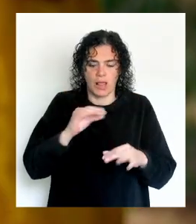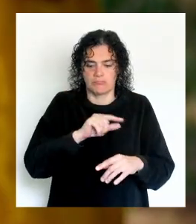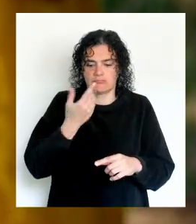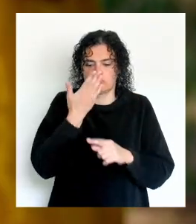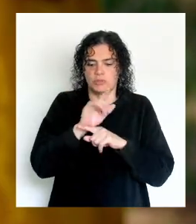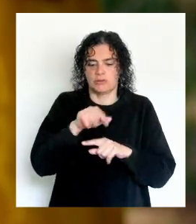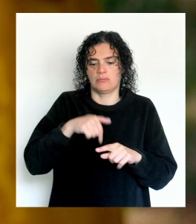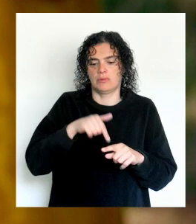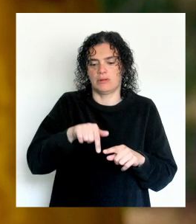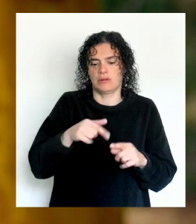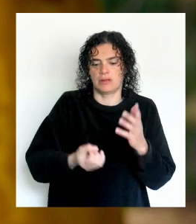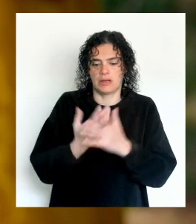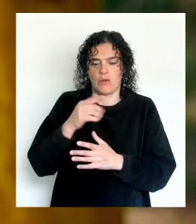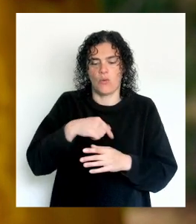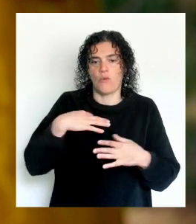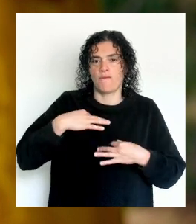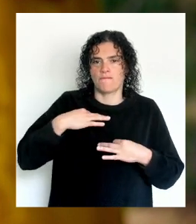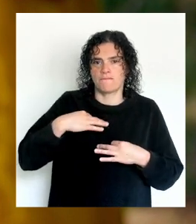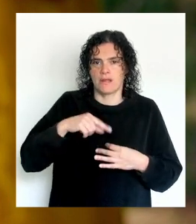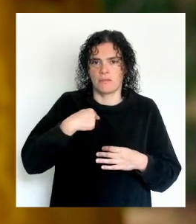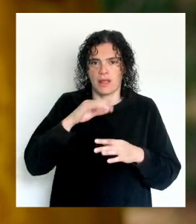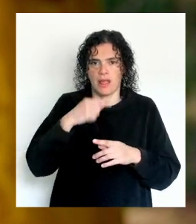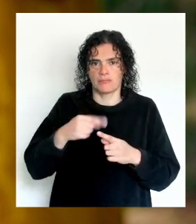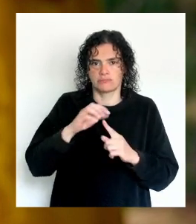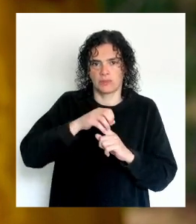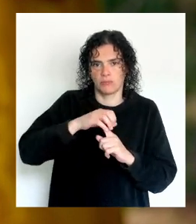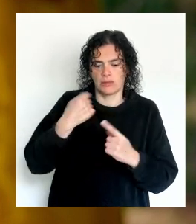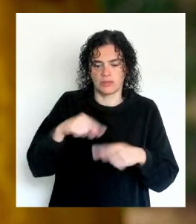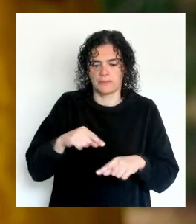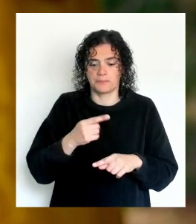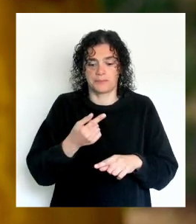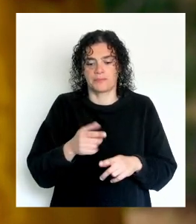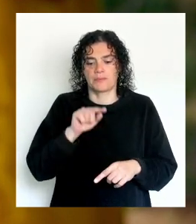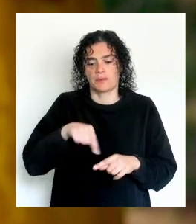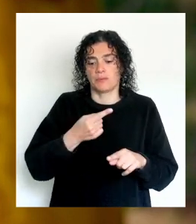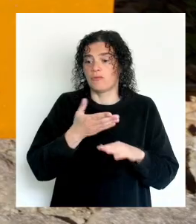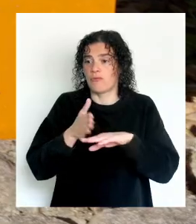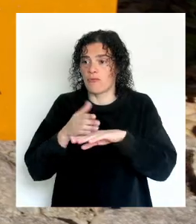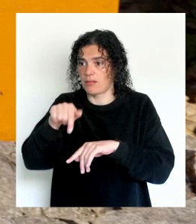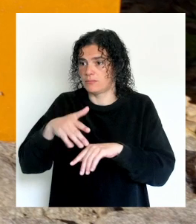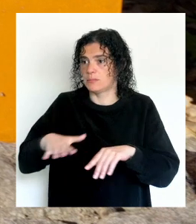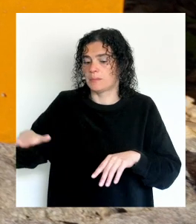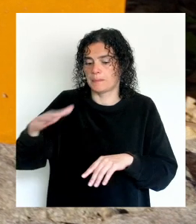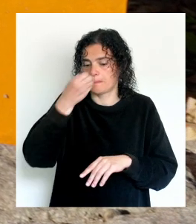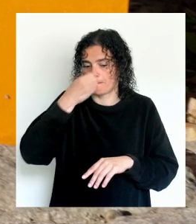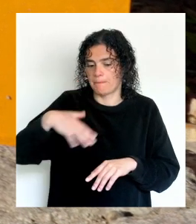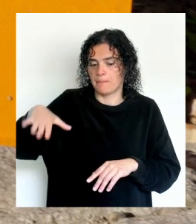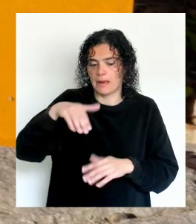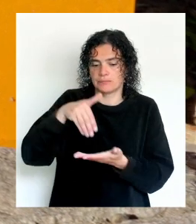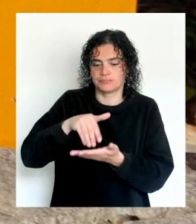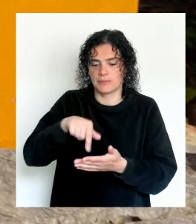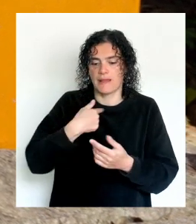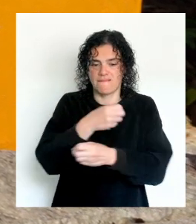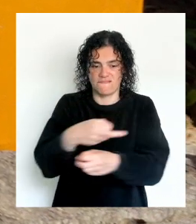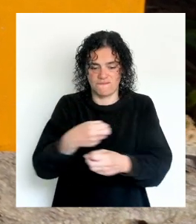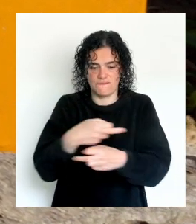under the sea, but yes, Vanessa Brago's created a fabric take on what lion's mane mushrooms look like. Throughout the park, you'll